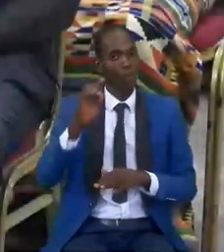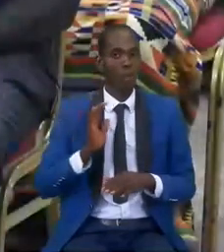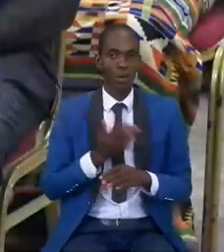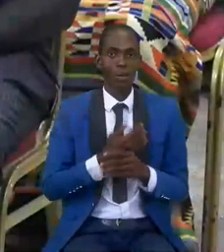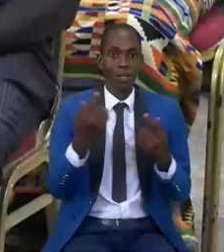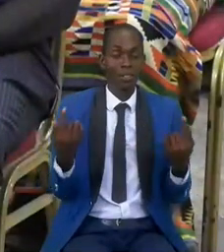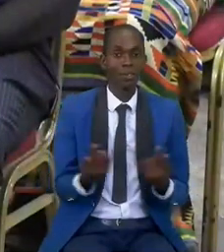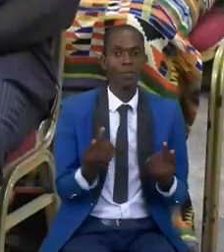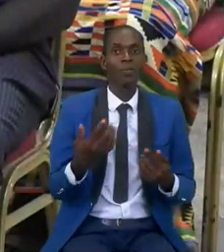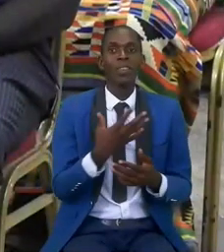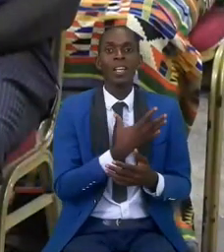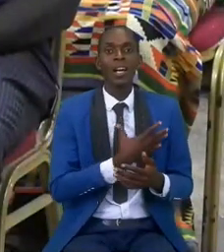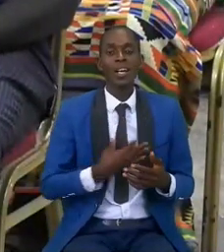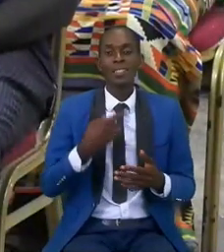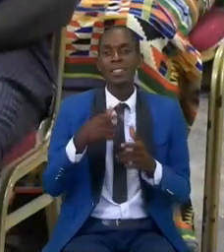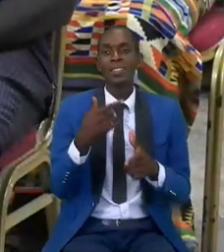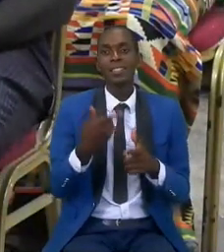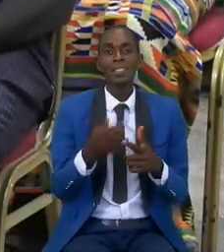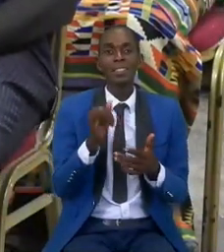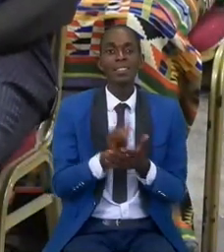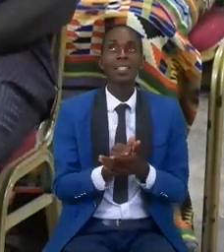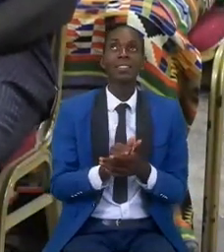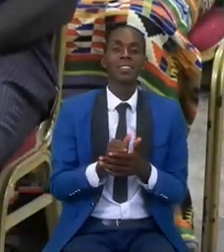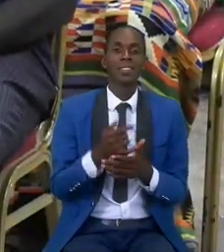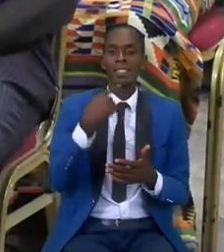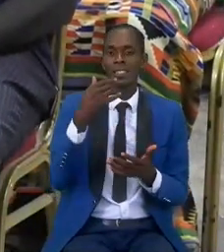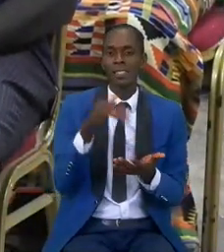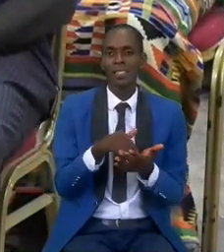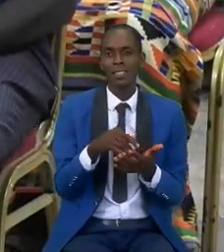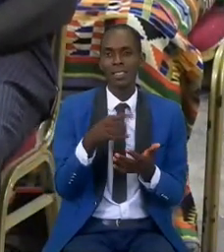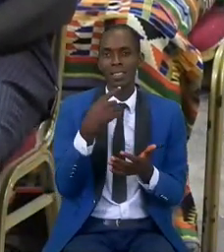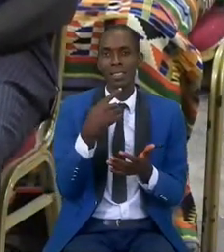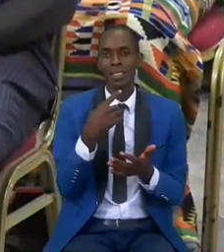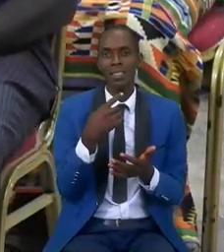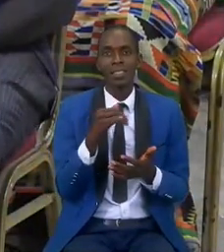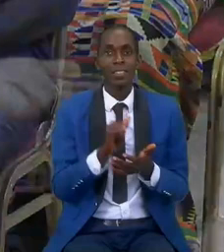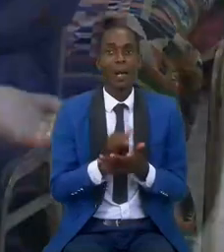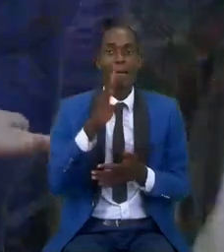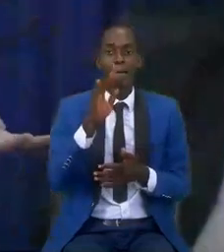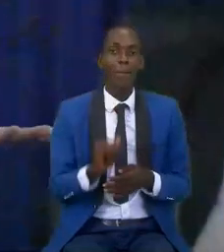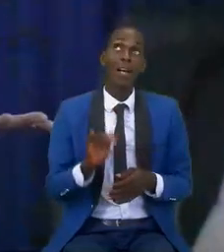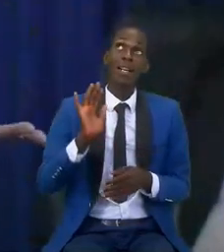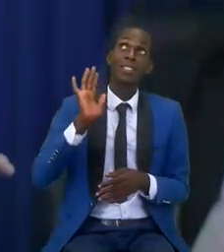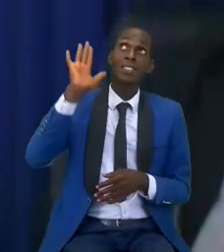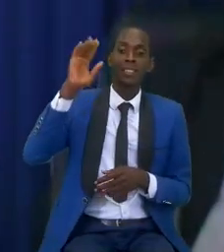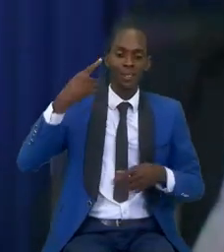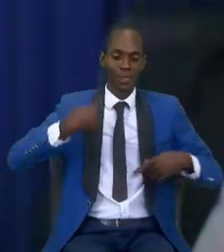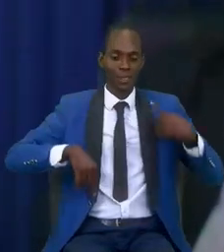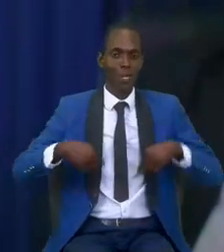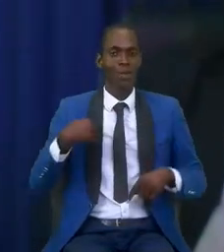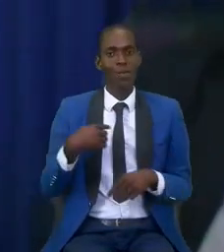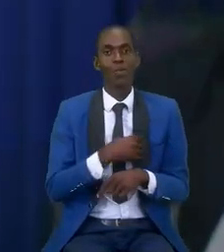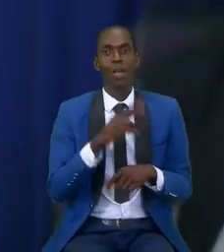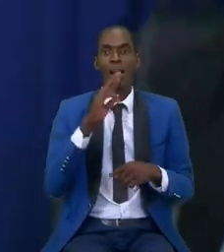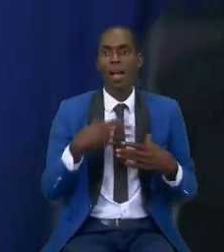by his tribes we were healed everything is said about Christ everything will see coming through